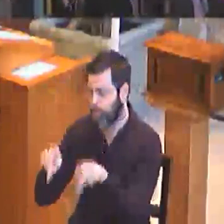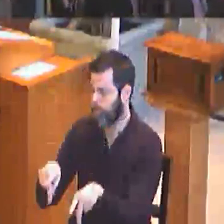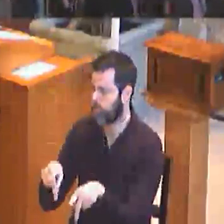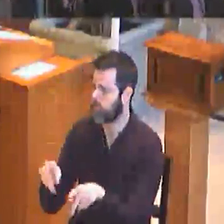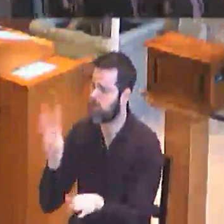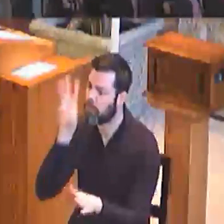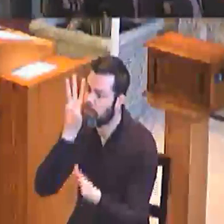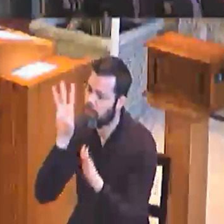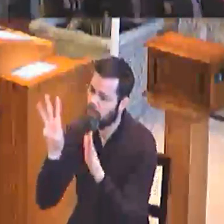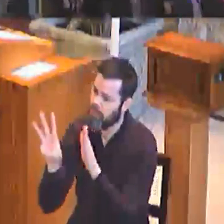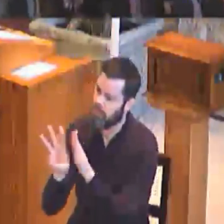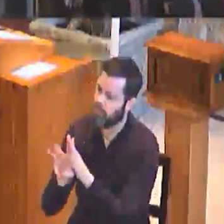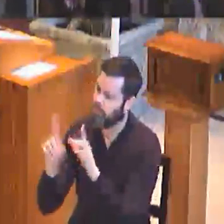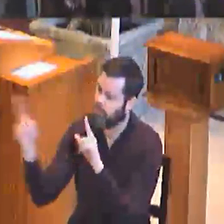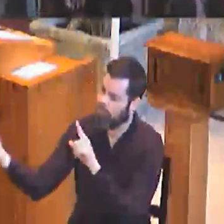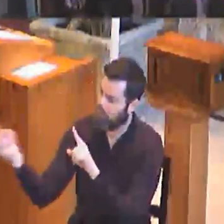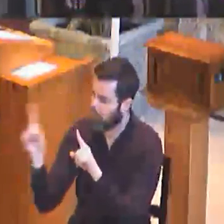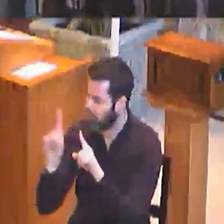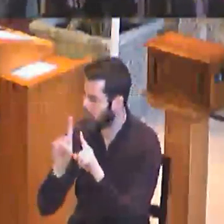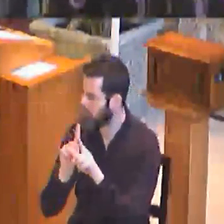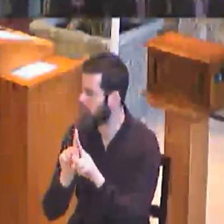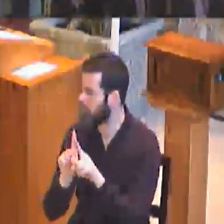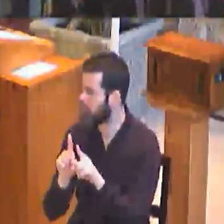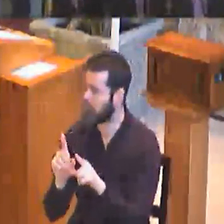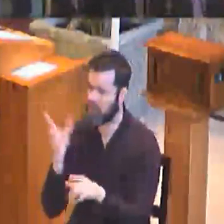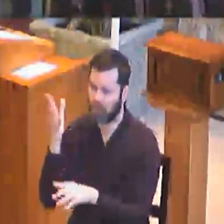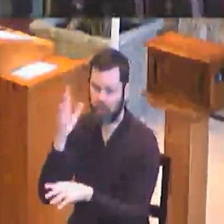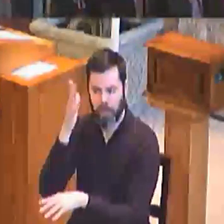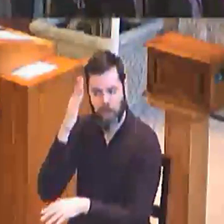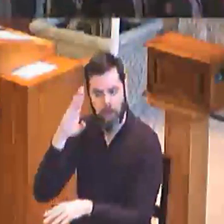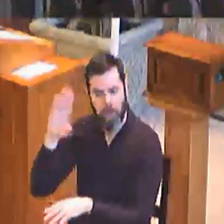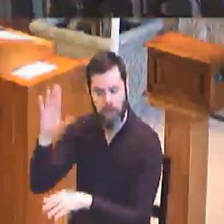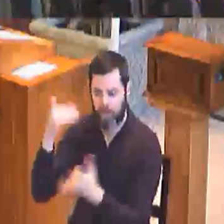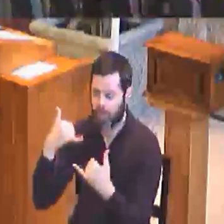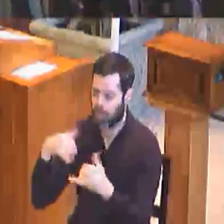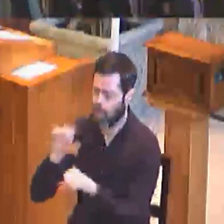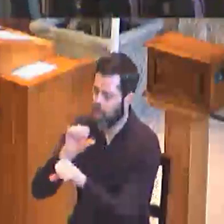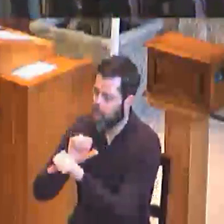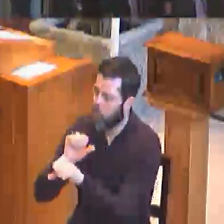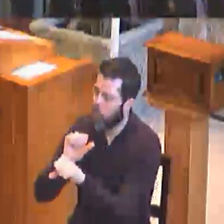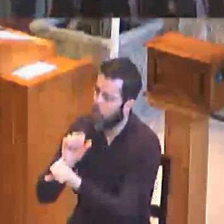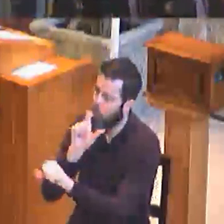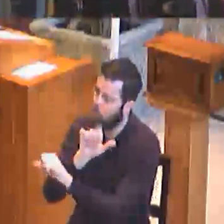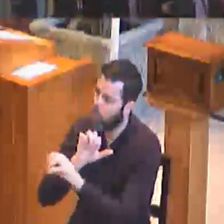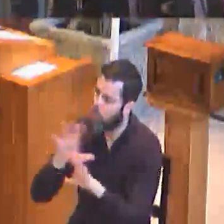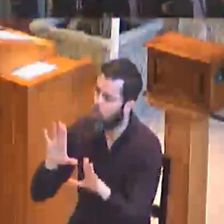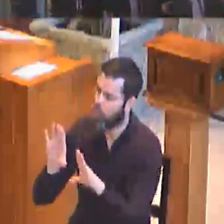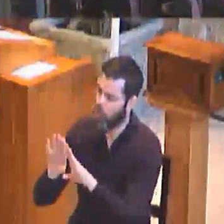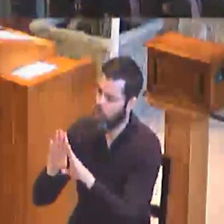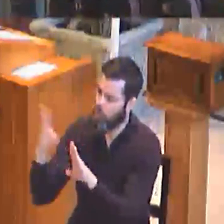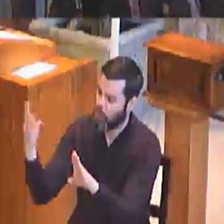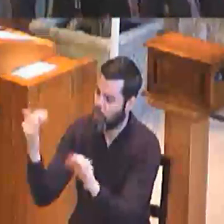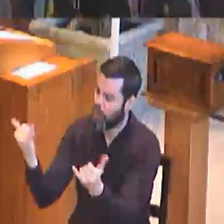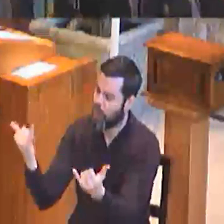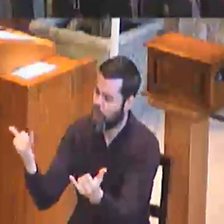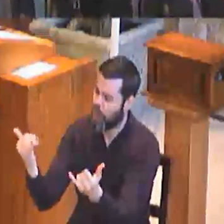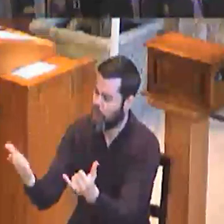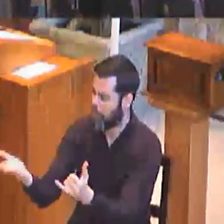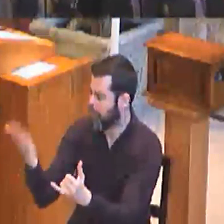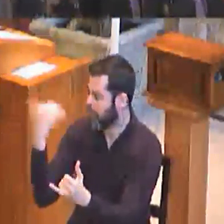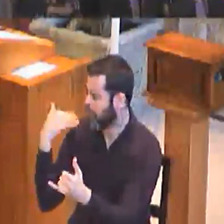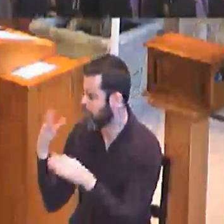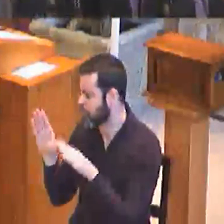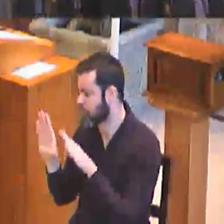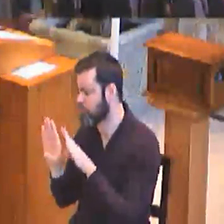more witness. If God's still working. God's still working miracles. Opening doors. Opening doors that were closed. God's still making ways.